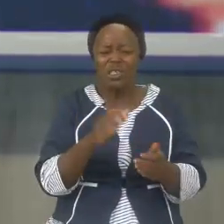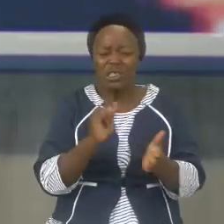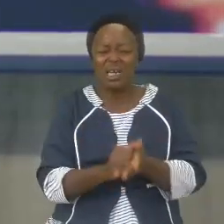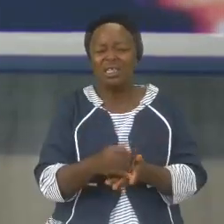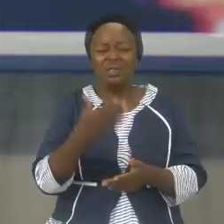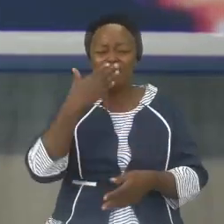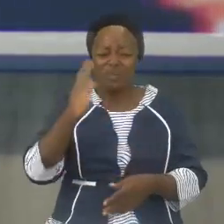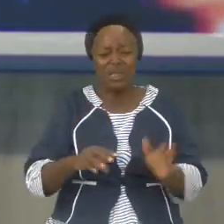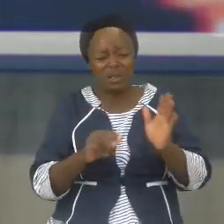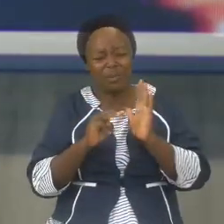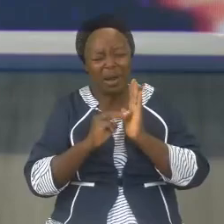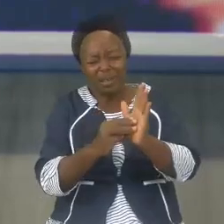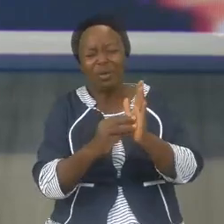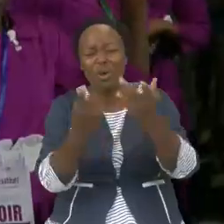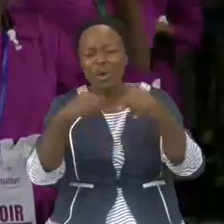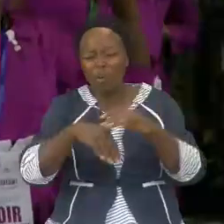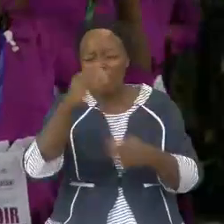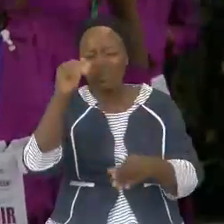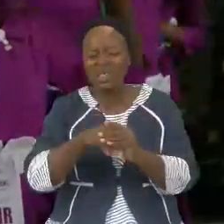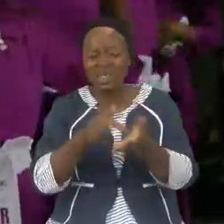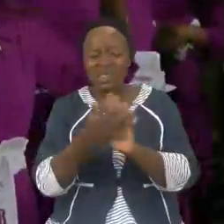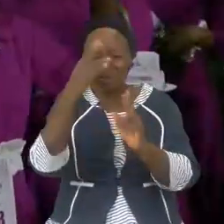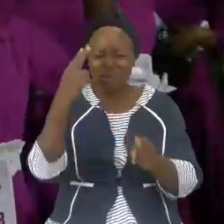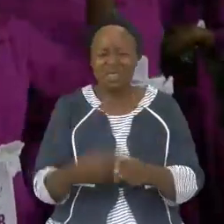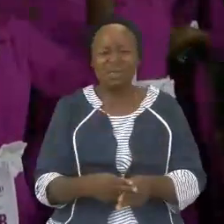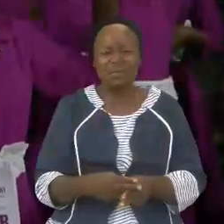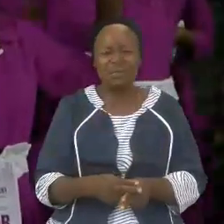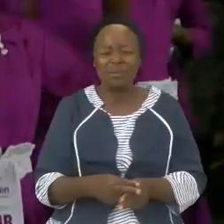manifestation, come out in Jesus' name.